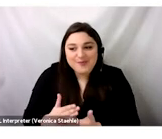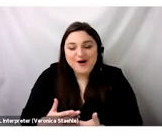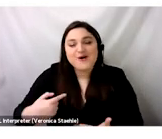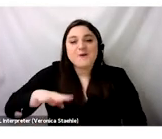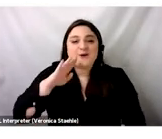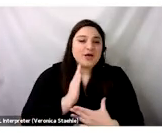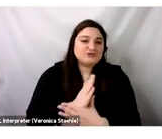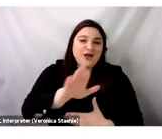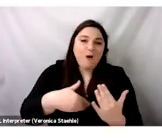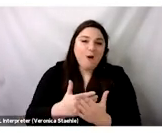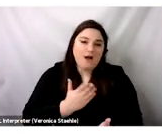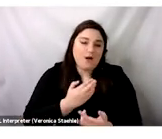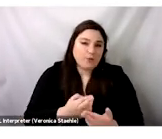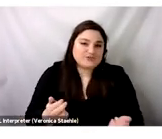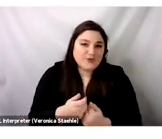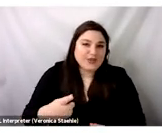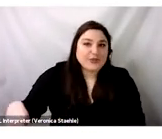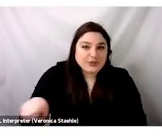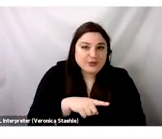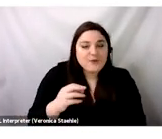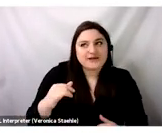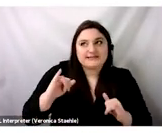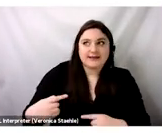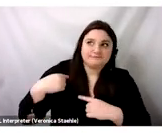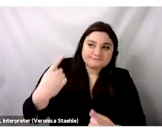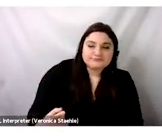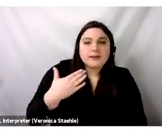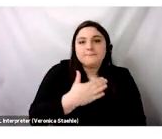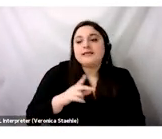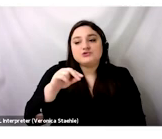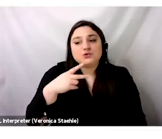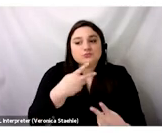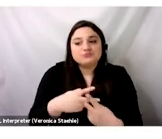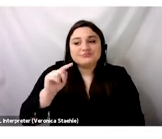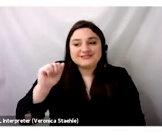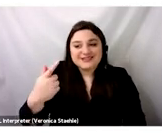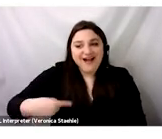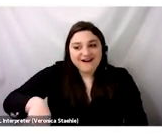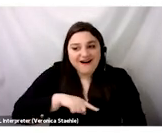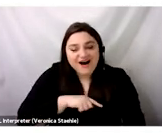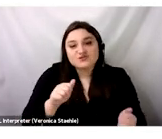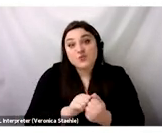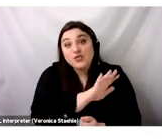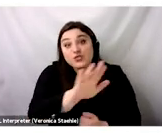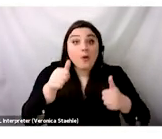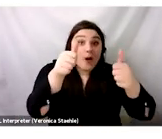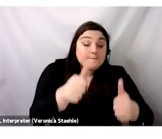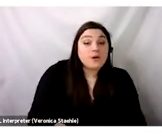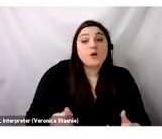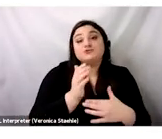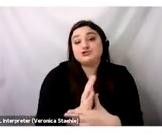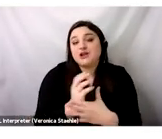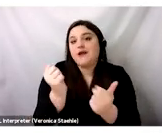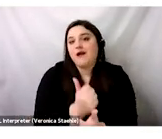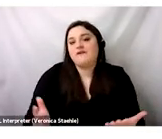sharing all of these resources. And as usual, please tag us in everything that you post. We love seeing all